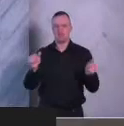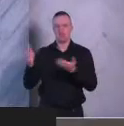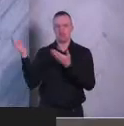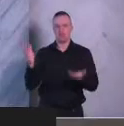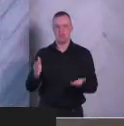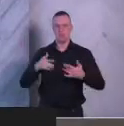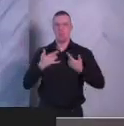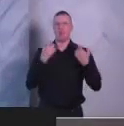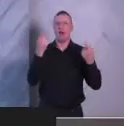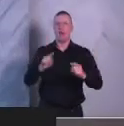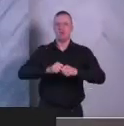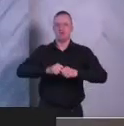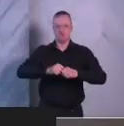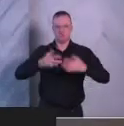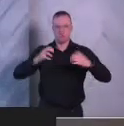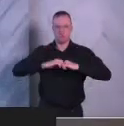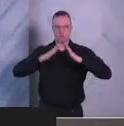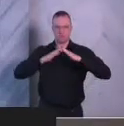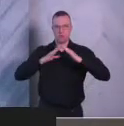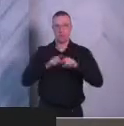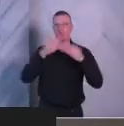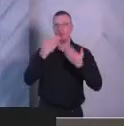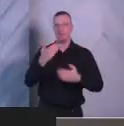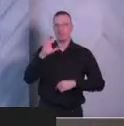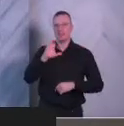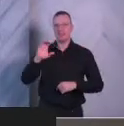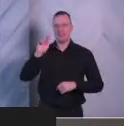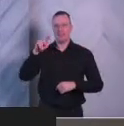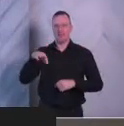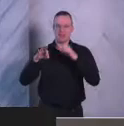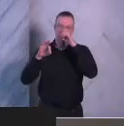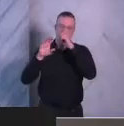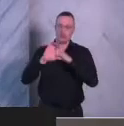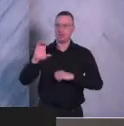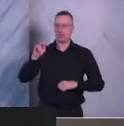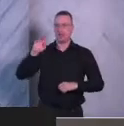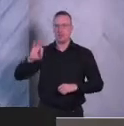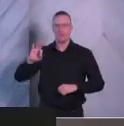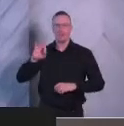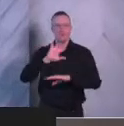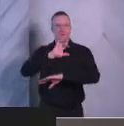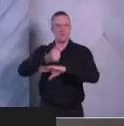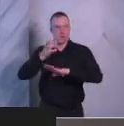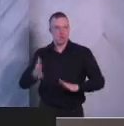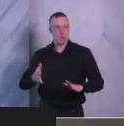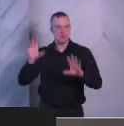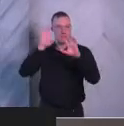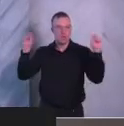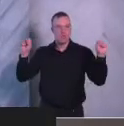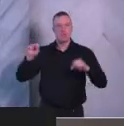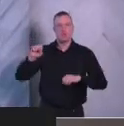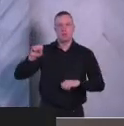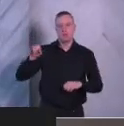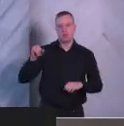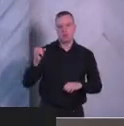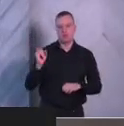fruition. And of course, thank you to CCKF's founder and president, Mr. Jimmy Hassan, who I have the privilege of introducing now